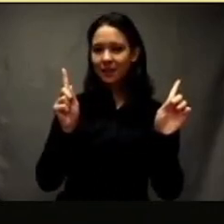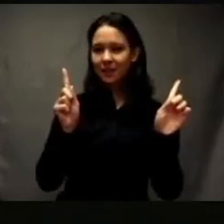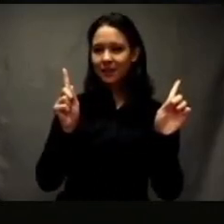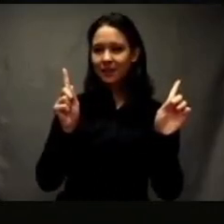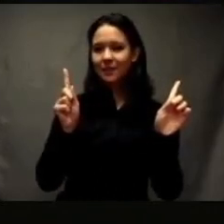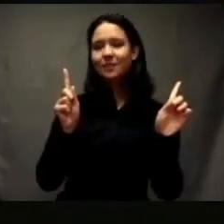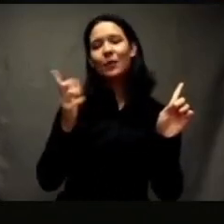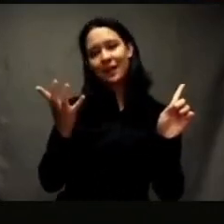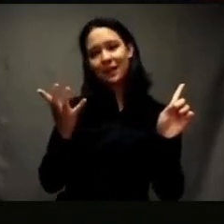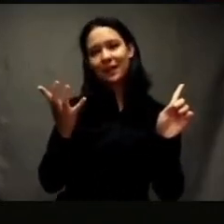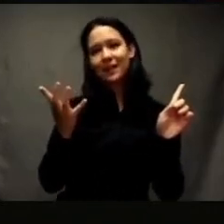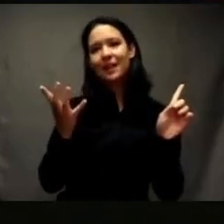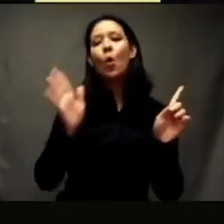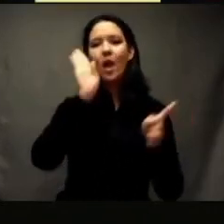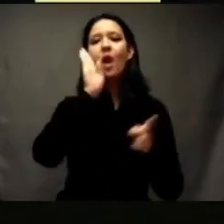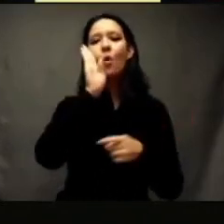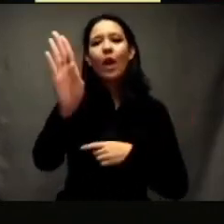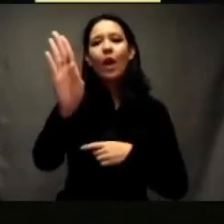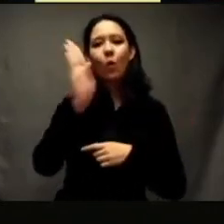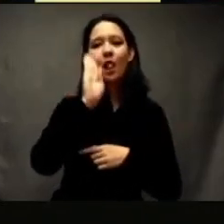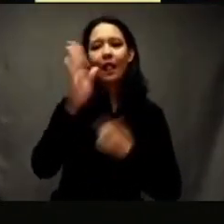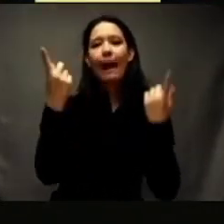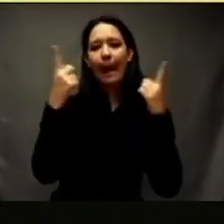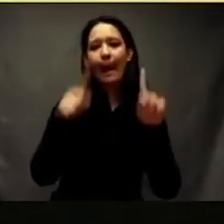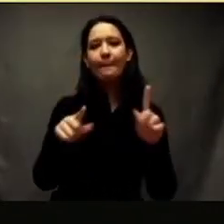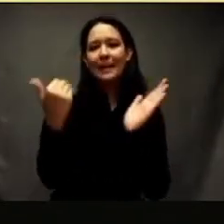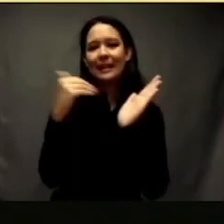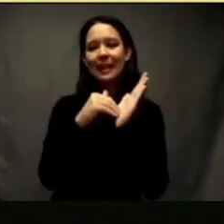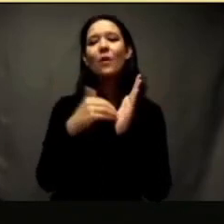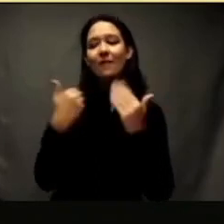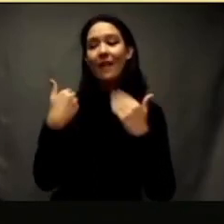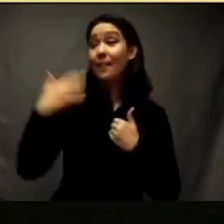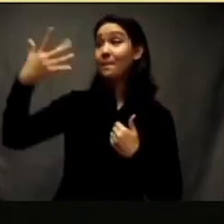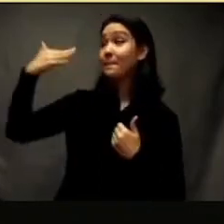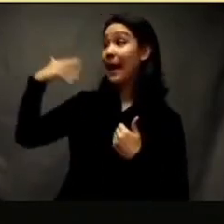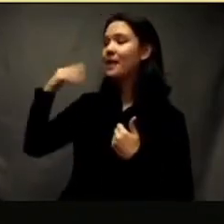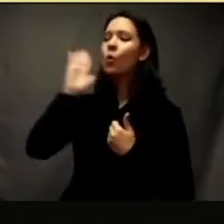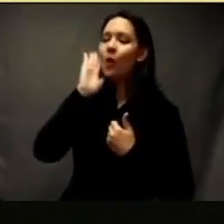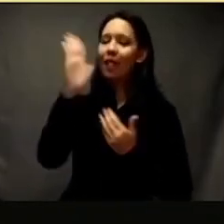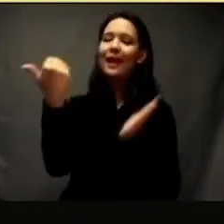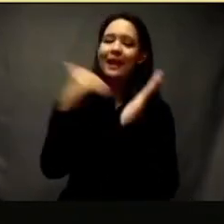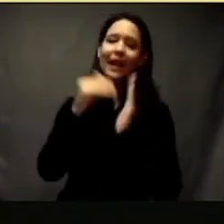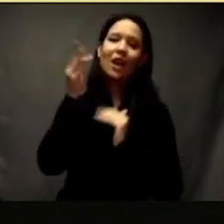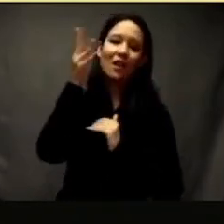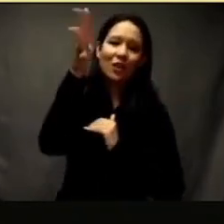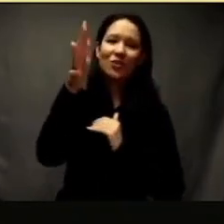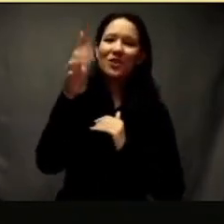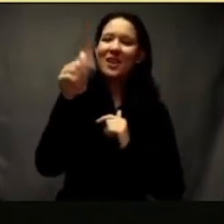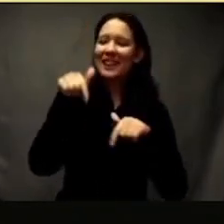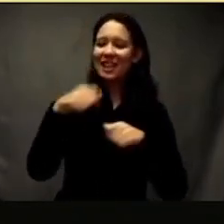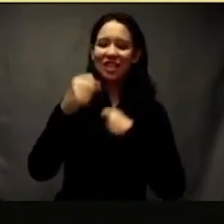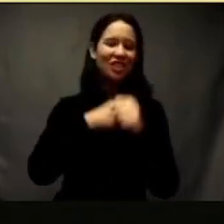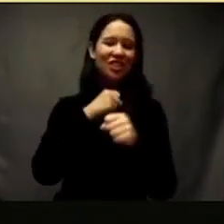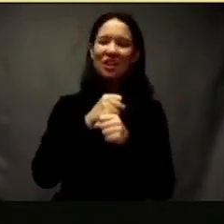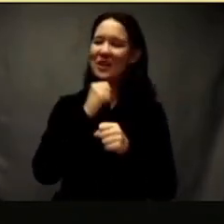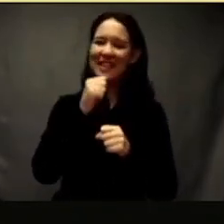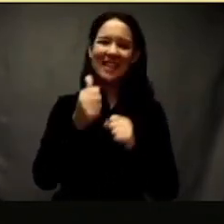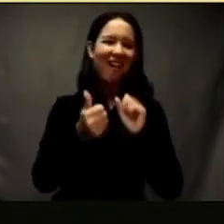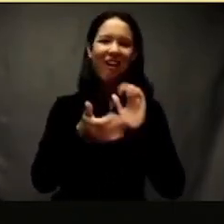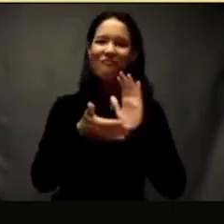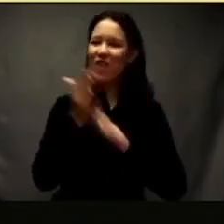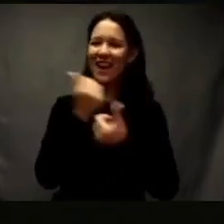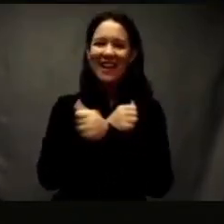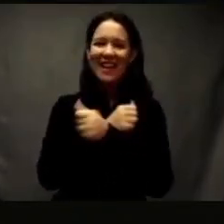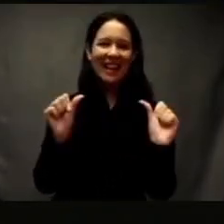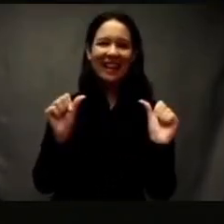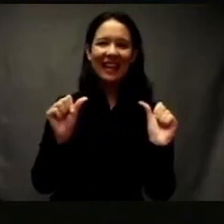so yeah, we absolutely will. That we'll have again. We've had them in the past. We'll have them again in the future. We just aren't running them this year, unfortunately. Yeah,